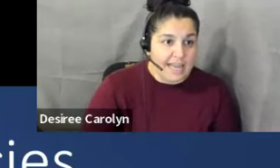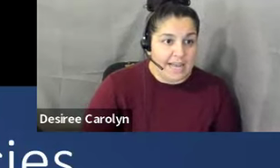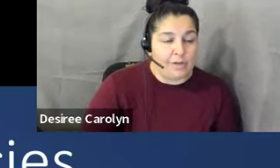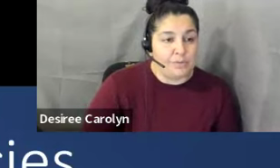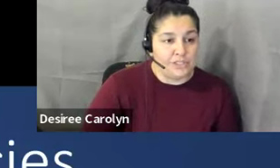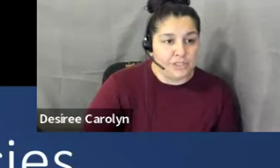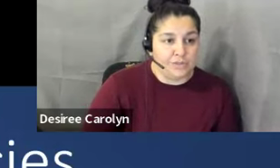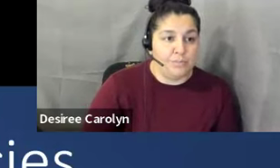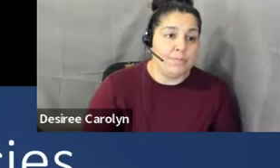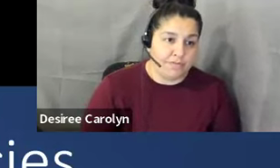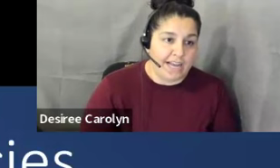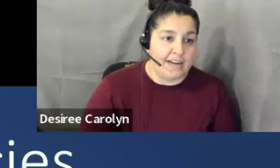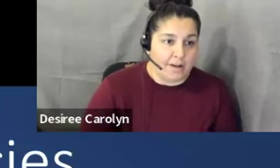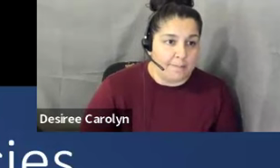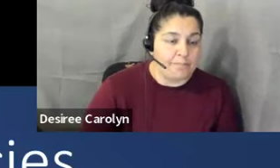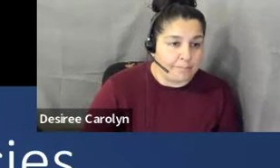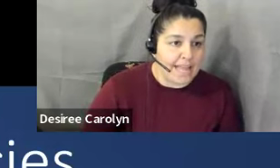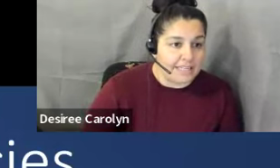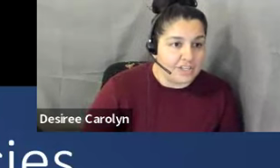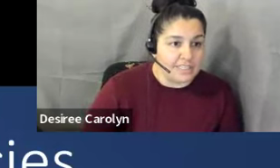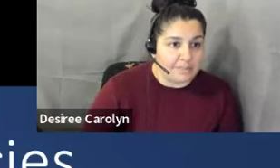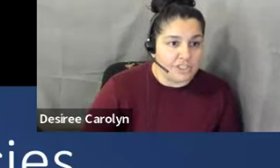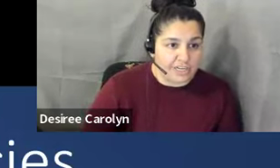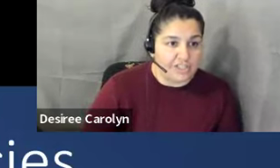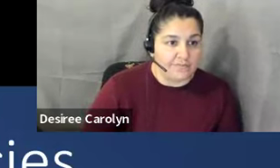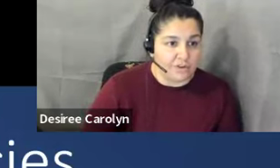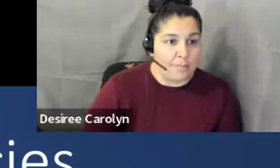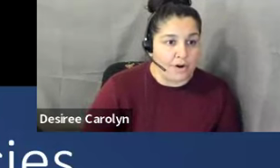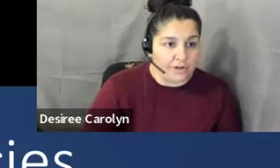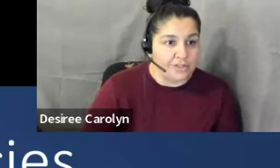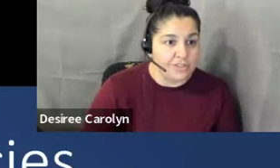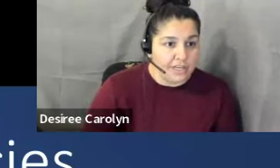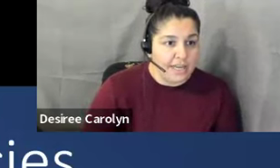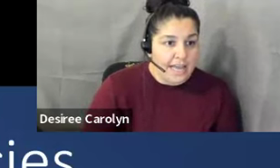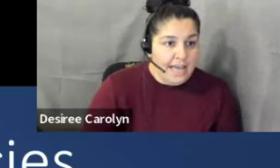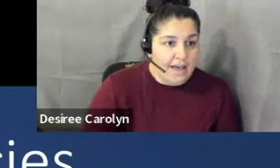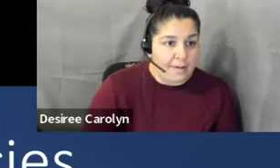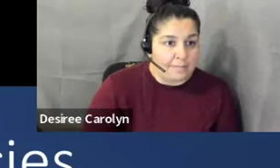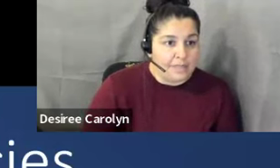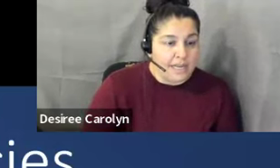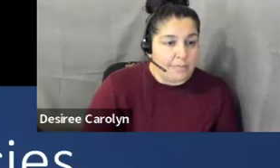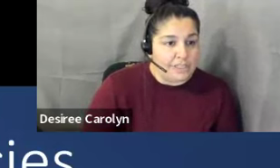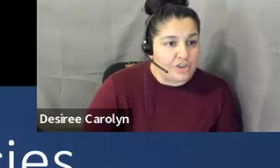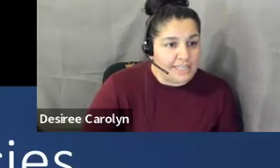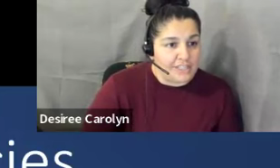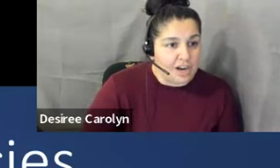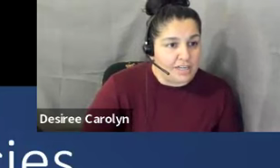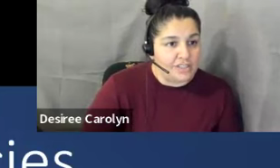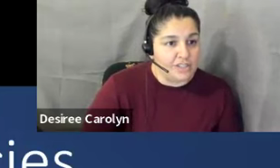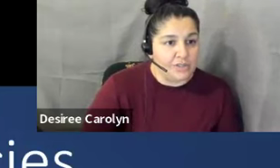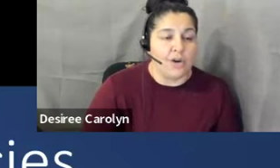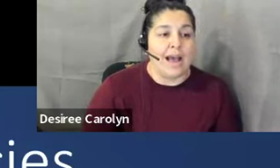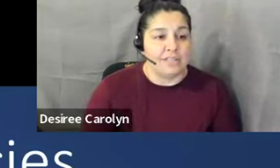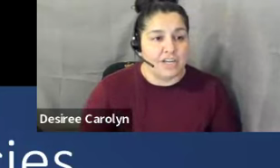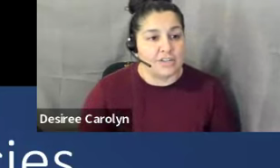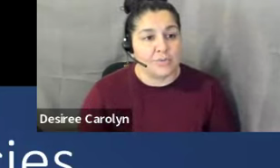works. And we provide hands-on demonstrations for our partners. And we try to talk